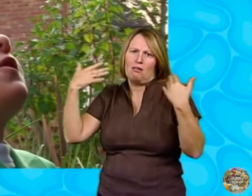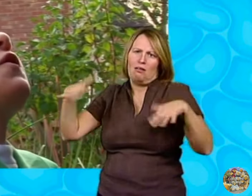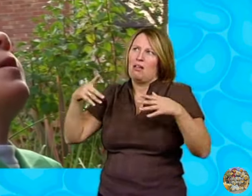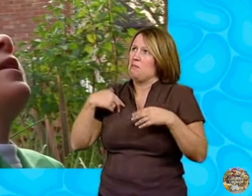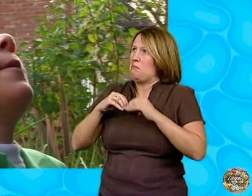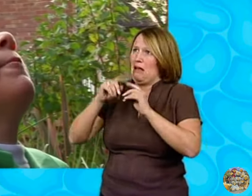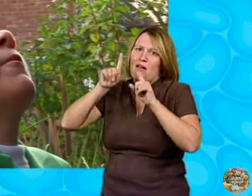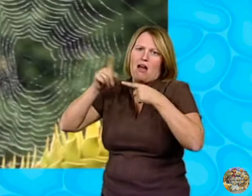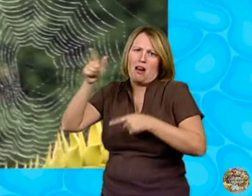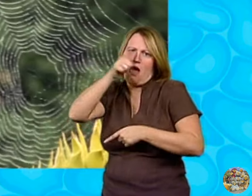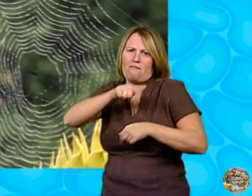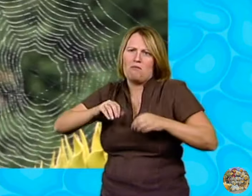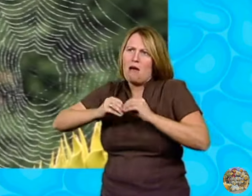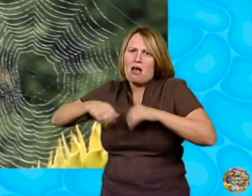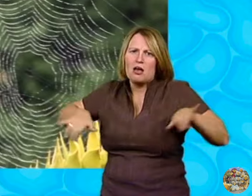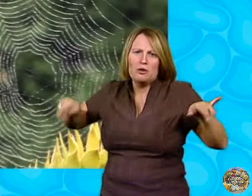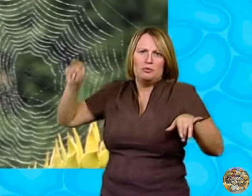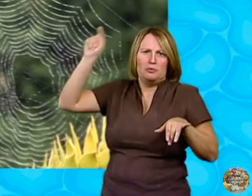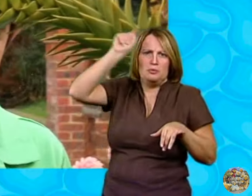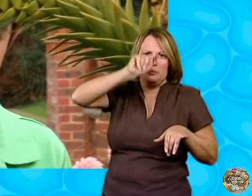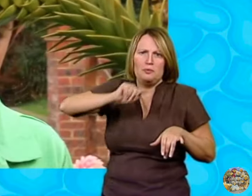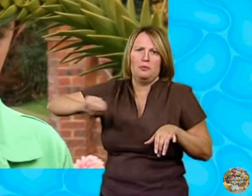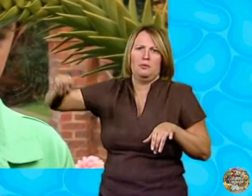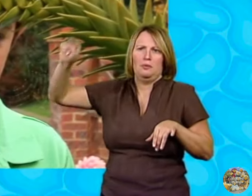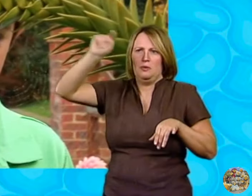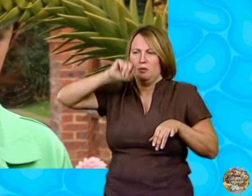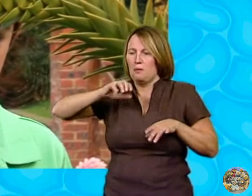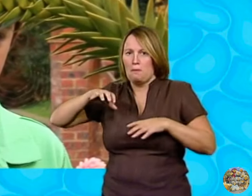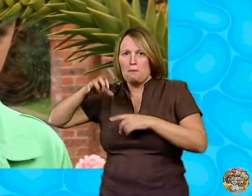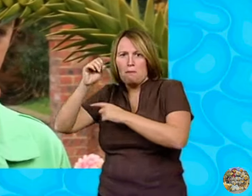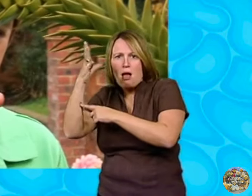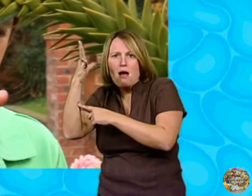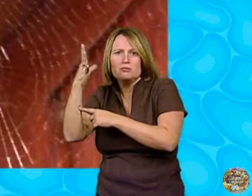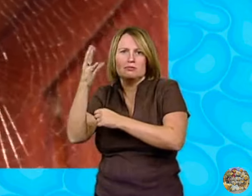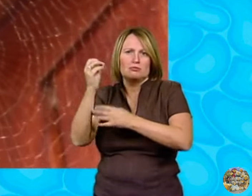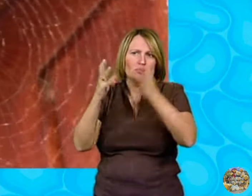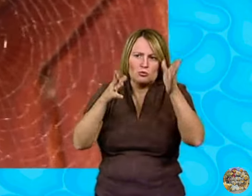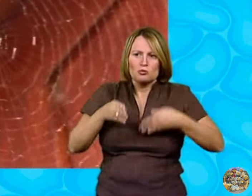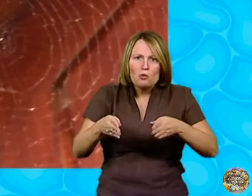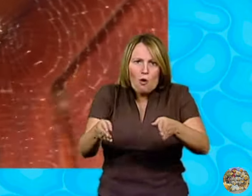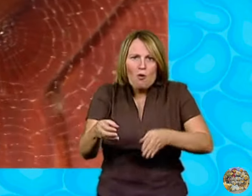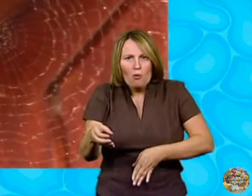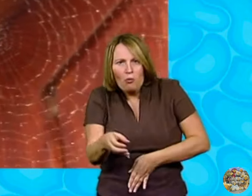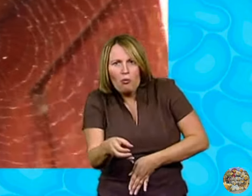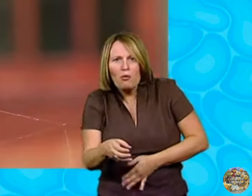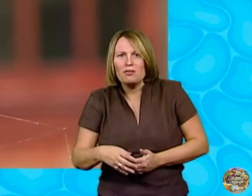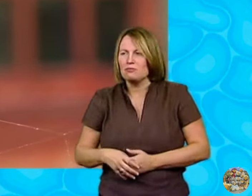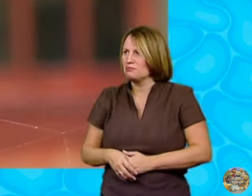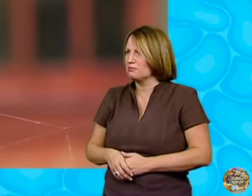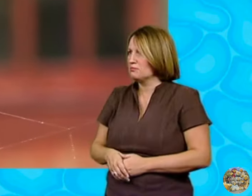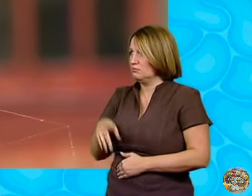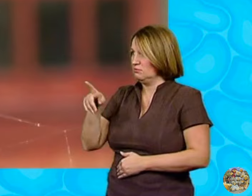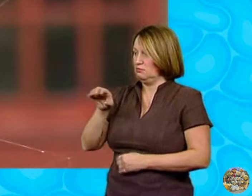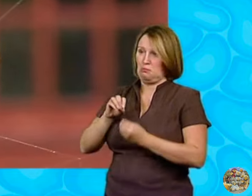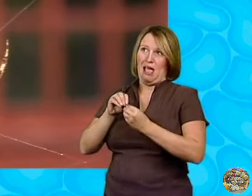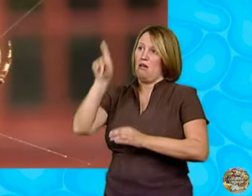clever enough to make them. They build their webs in shrubs, across paths, and in doorways. And they